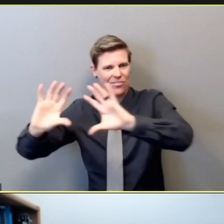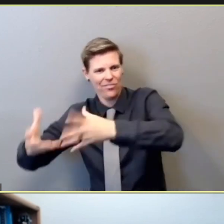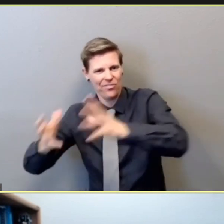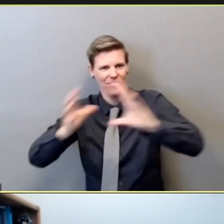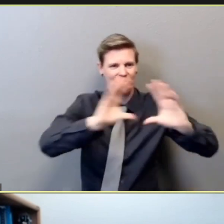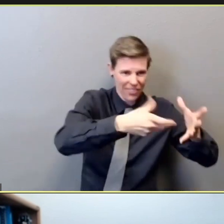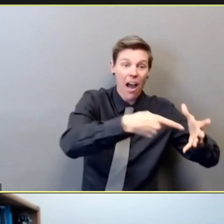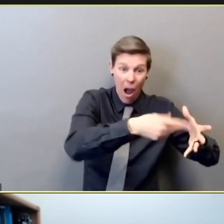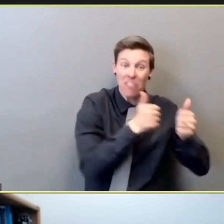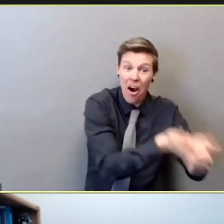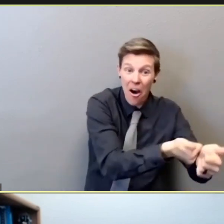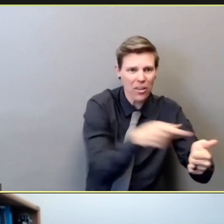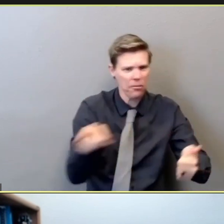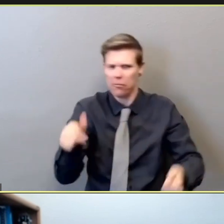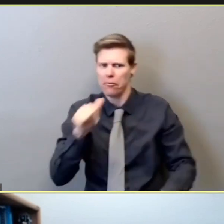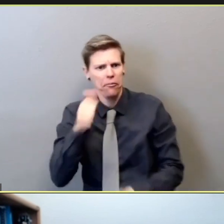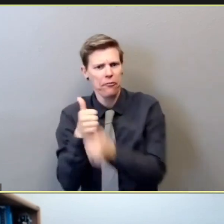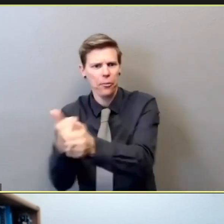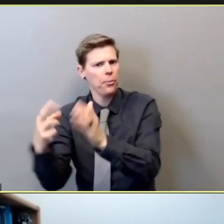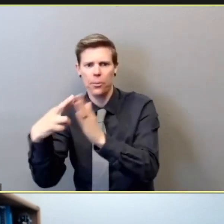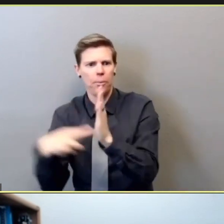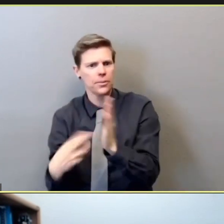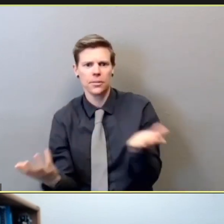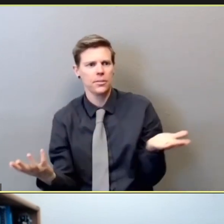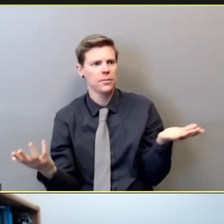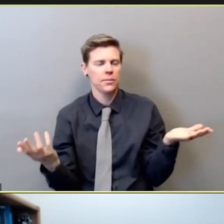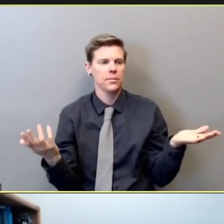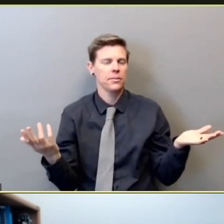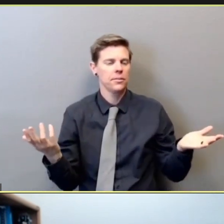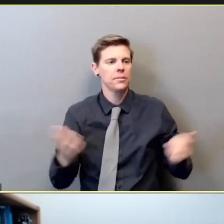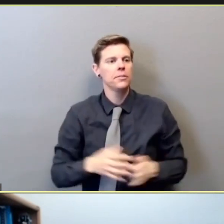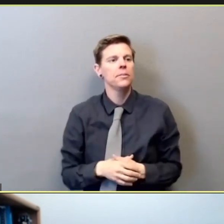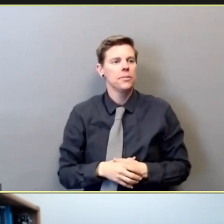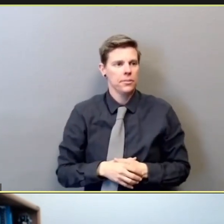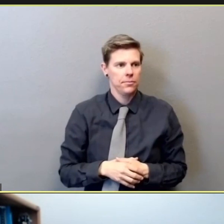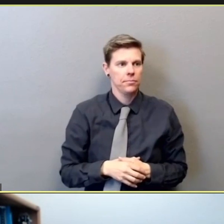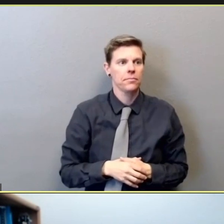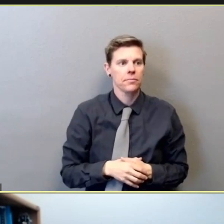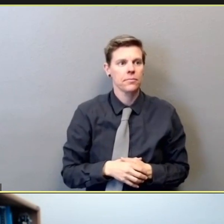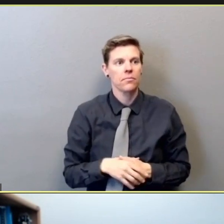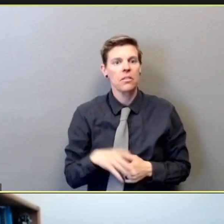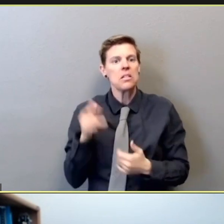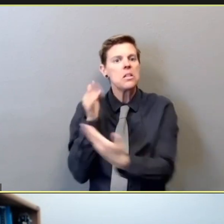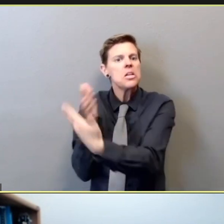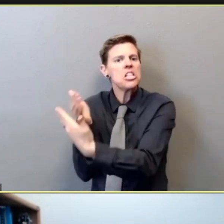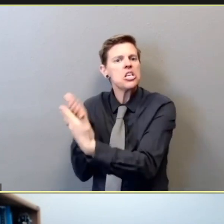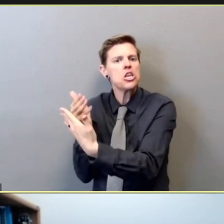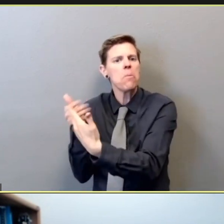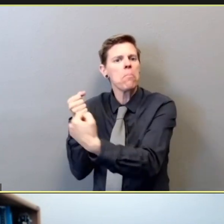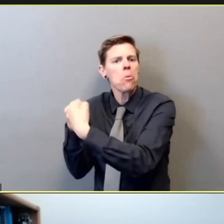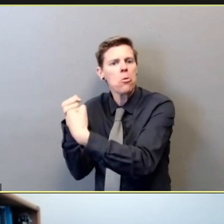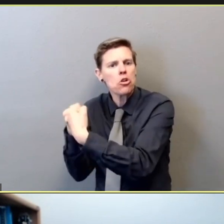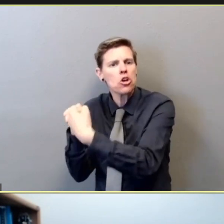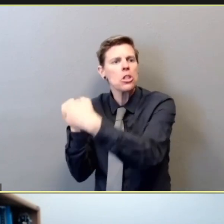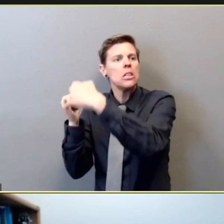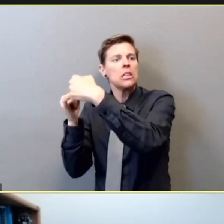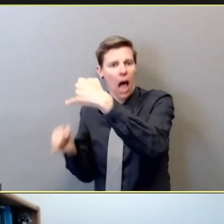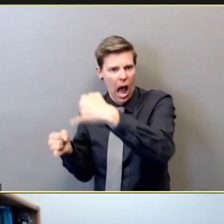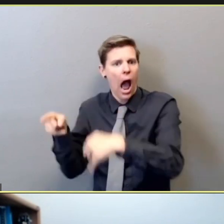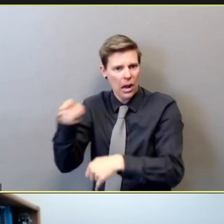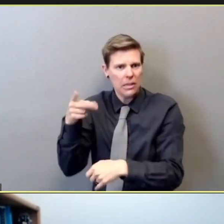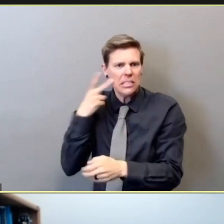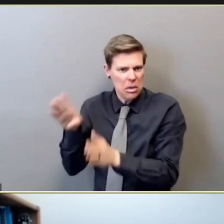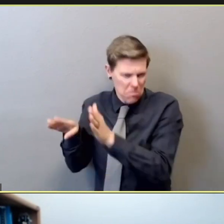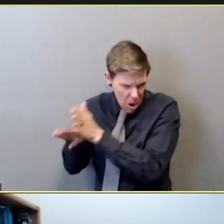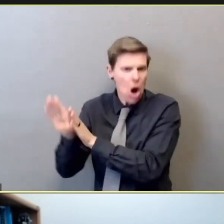a differential or border counties seeing a surge or a lot of travel, which I mentioned earlier, we can monitor from